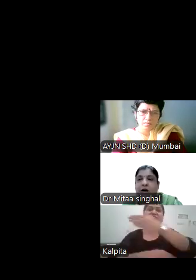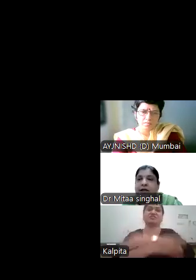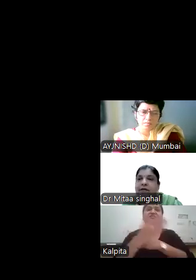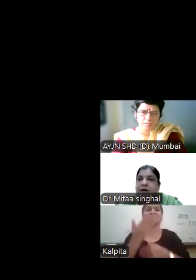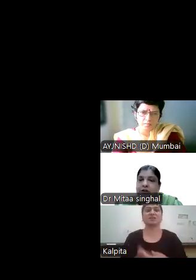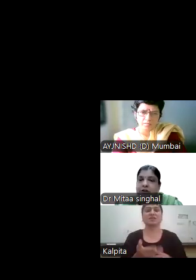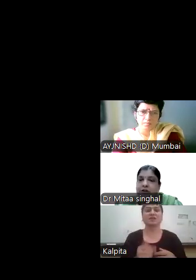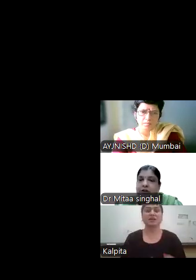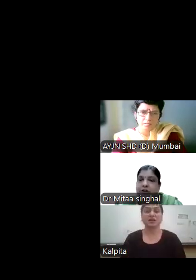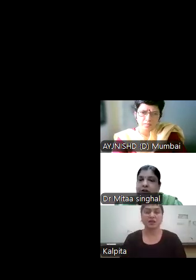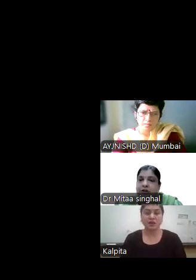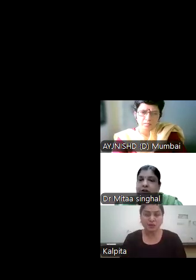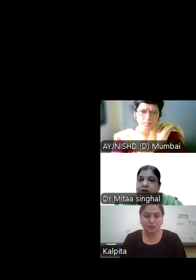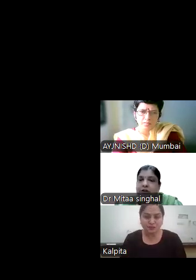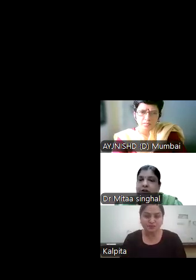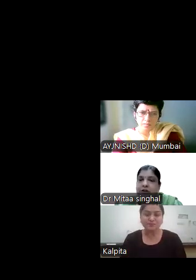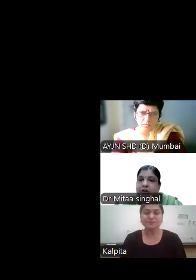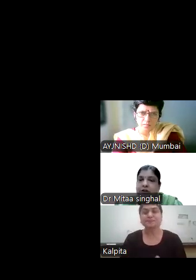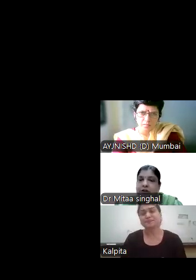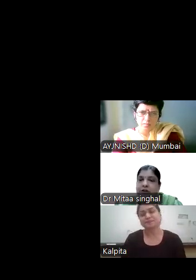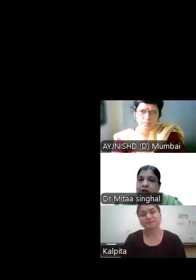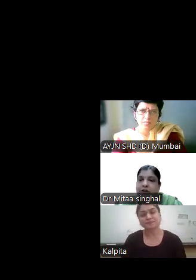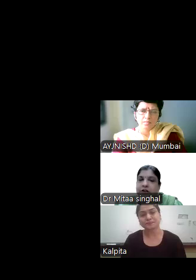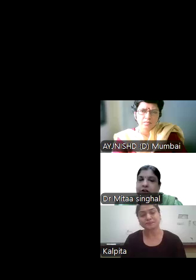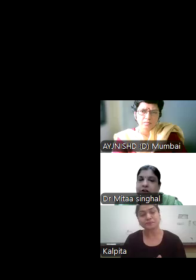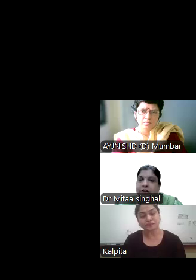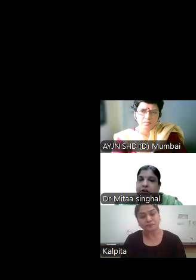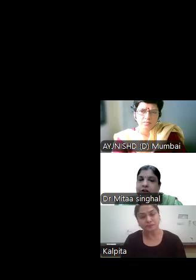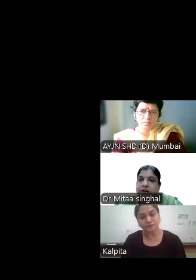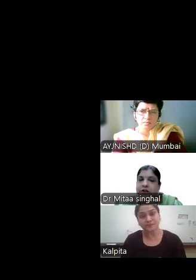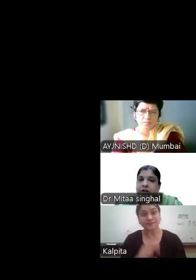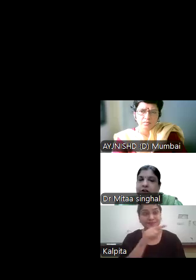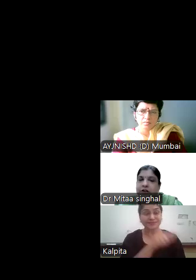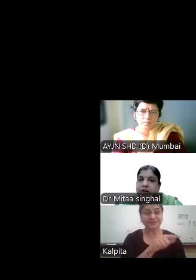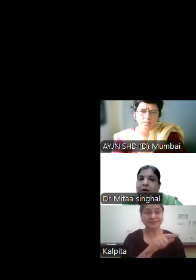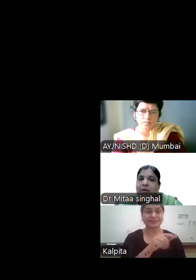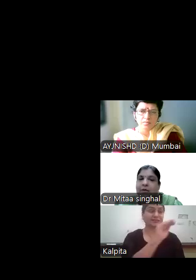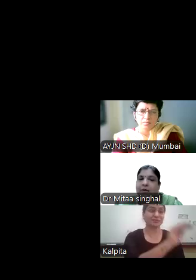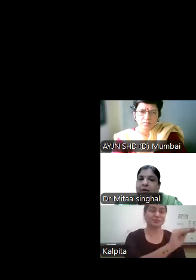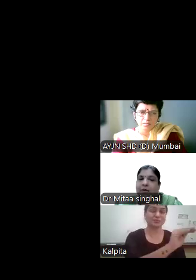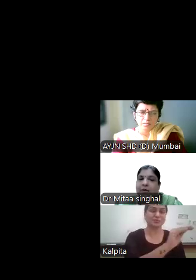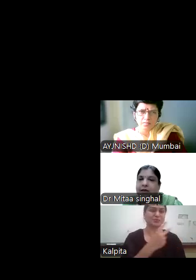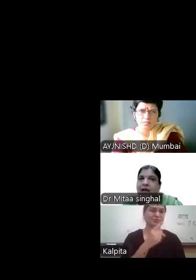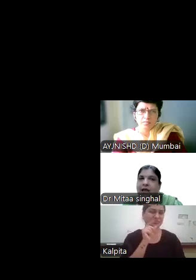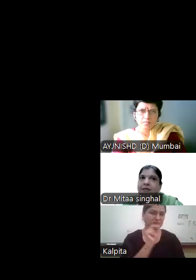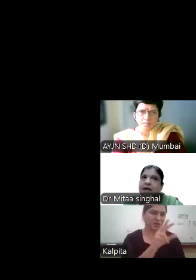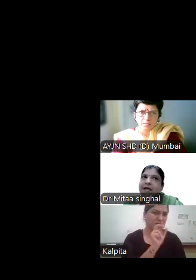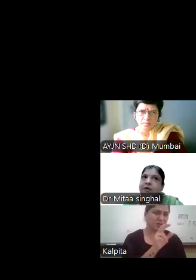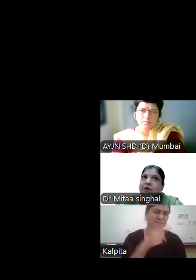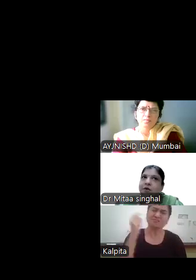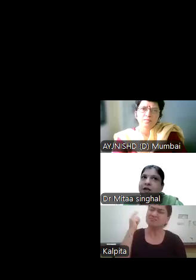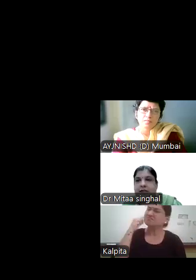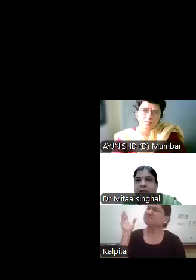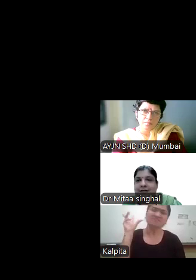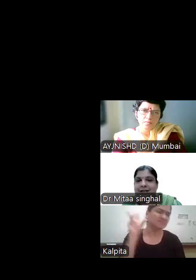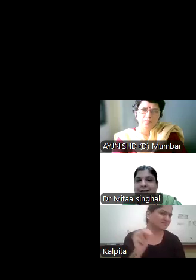Then cognitive functions are affected. So he's not following the commands of the therapy. He's not cooperating in the therapy. I am telling him to do